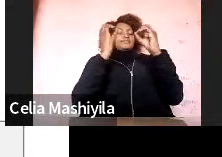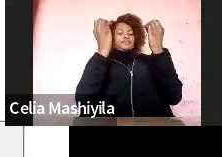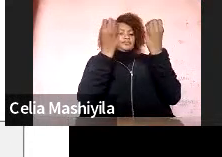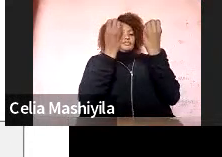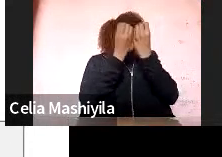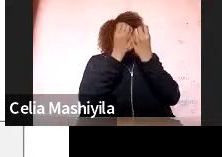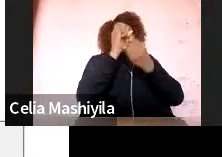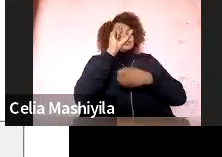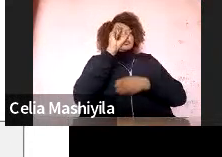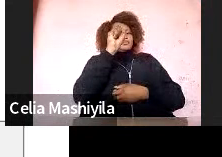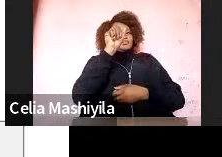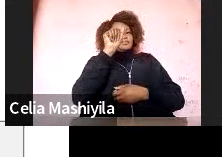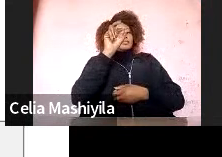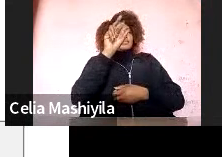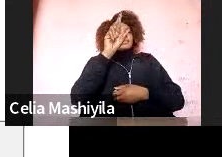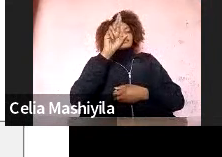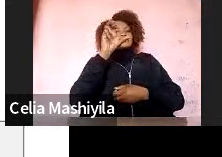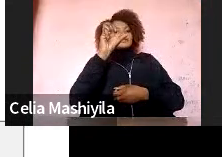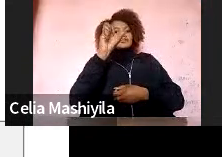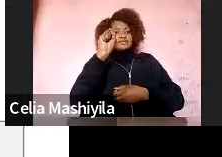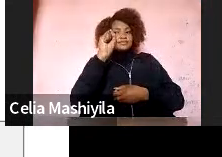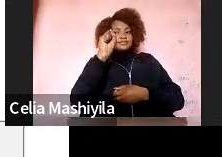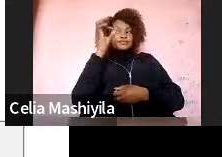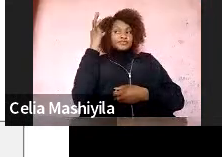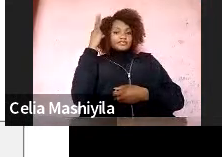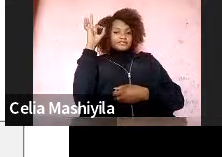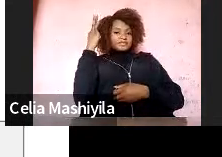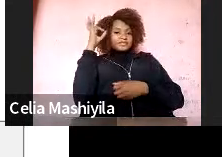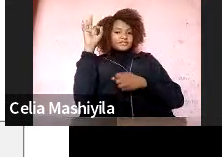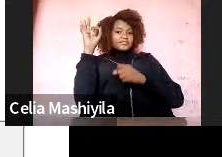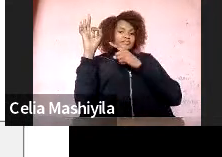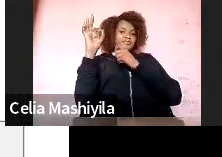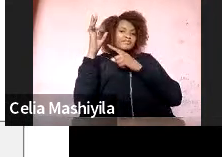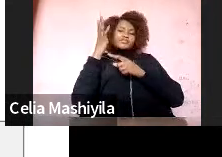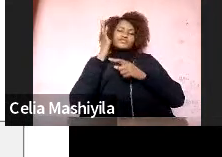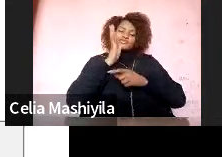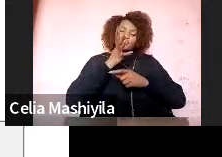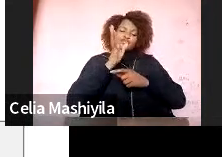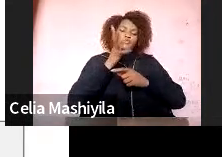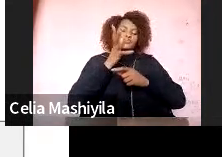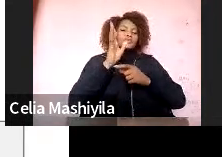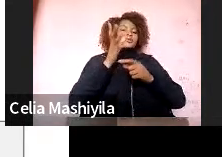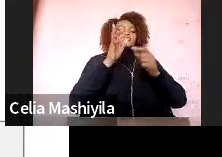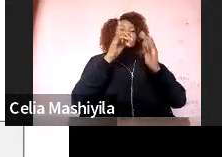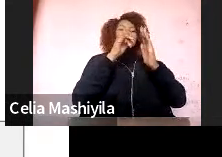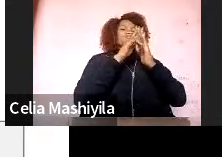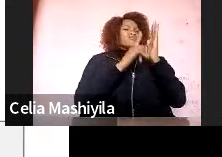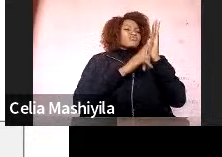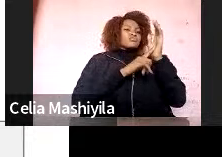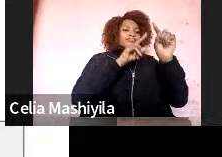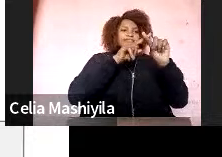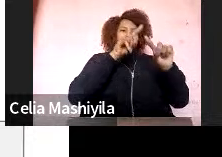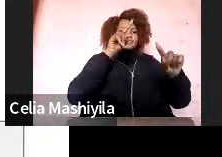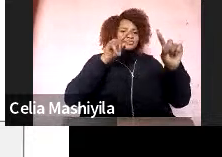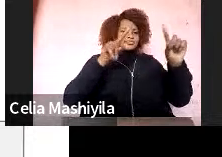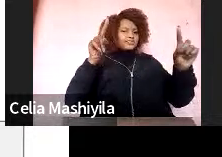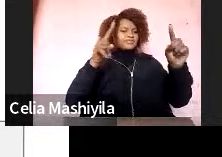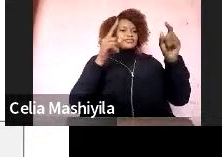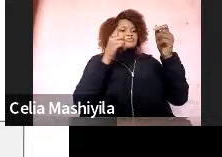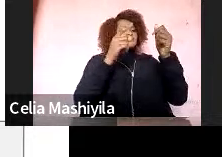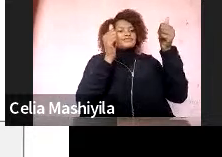country as constitution, and also aligning us with the other laws like Promotion of Administrative Justice